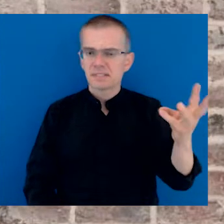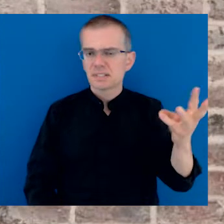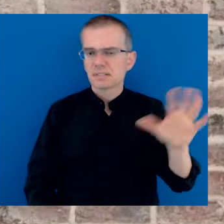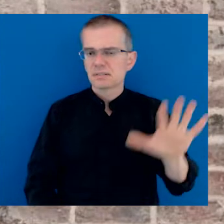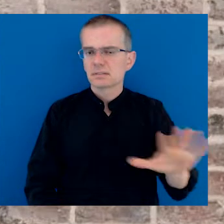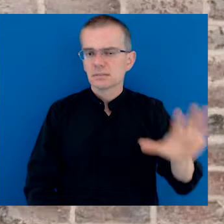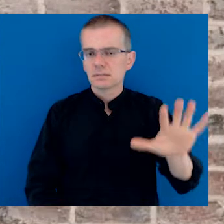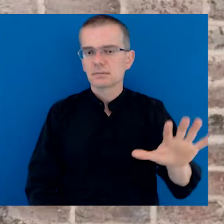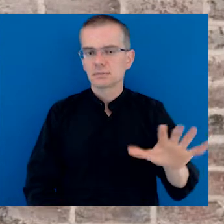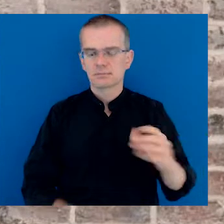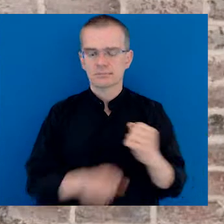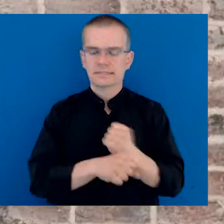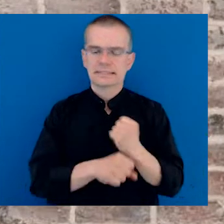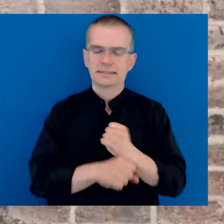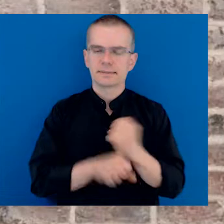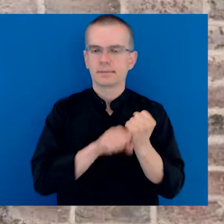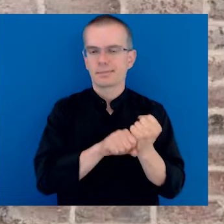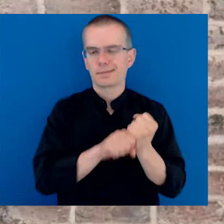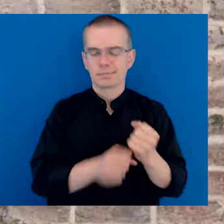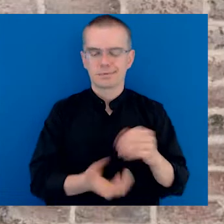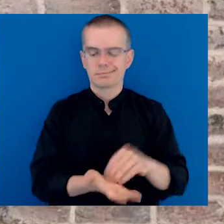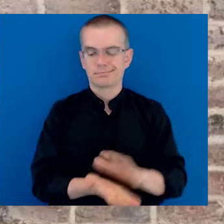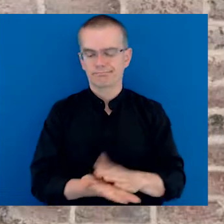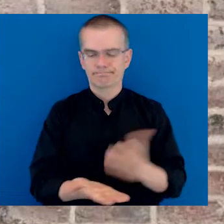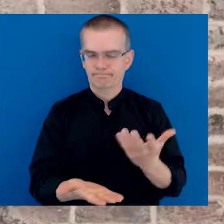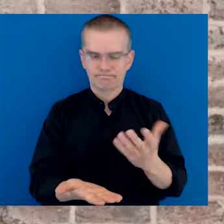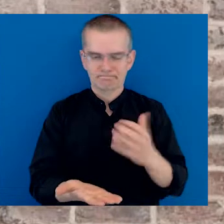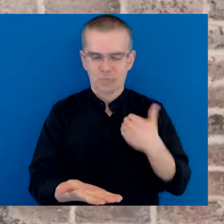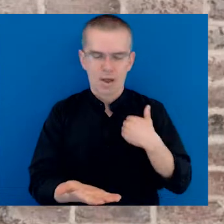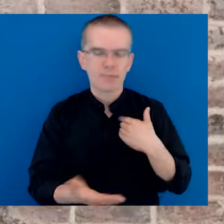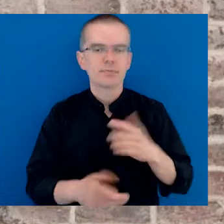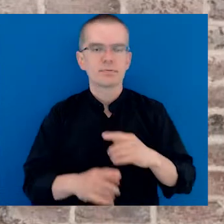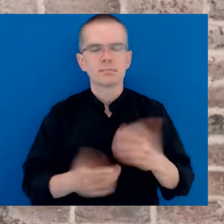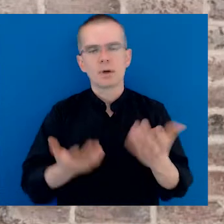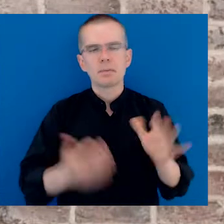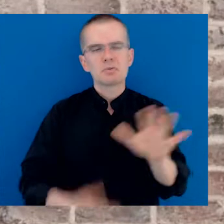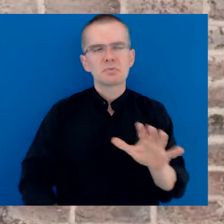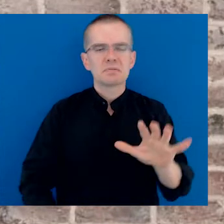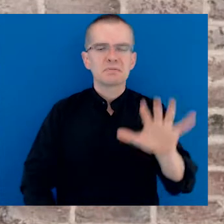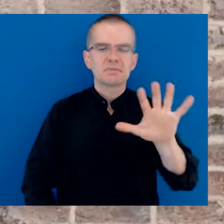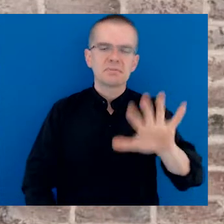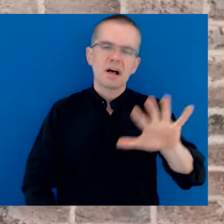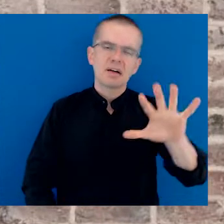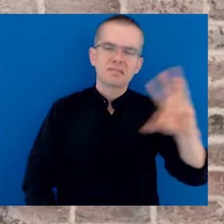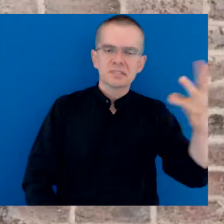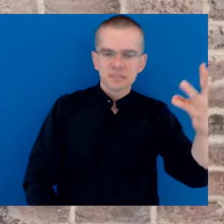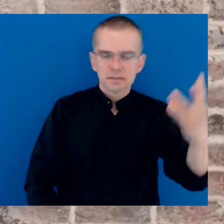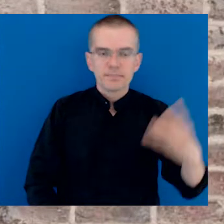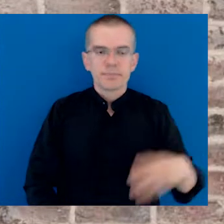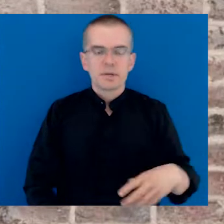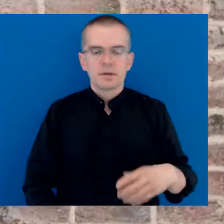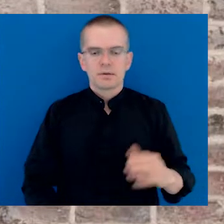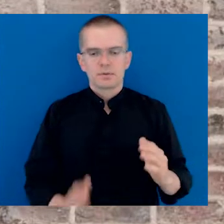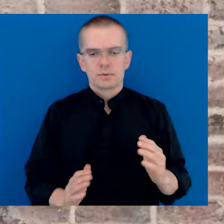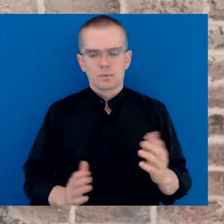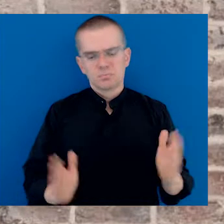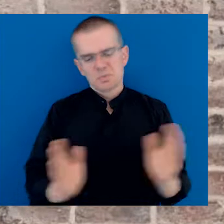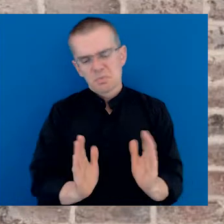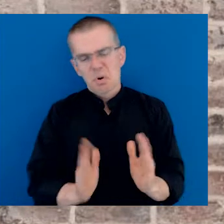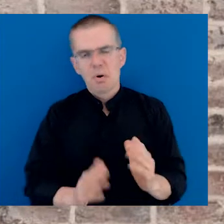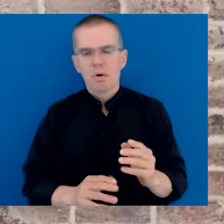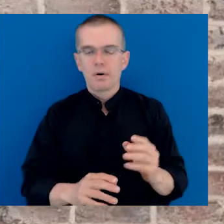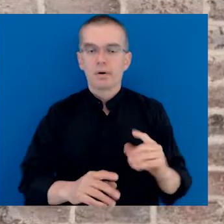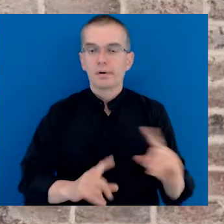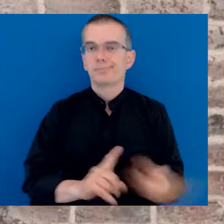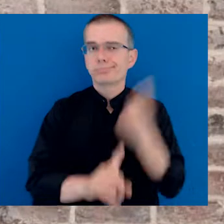conflicting statistics in baseball record books, but probably around 5'6". So he wasn't big and strong and hitting a lot of home runs. So he